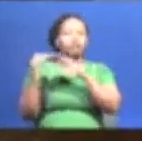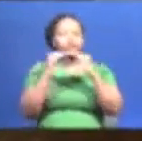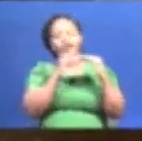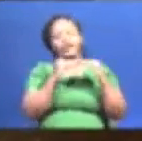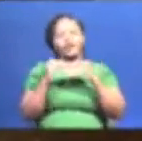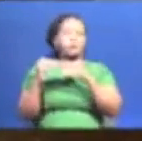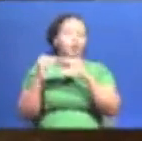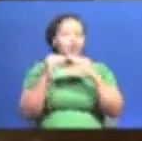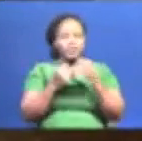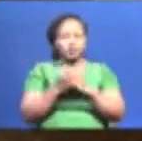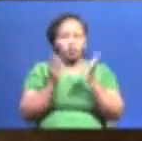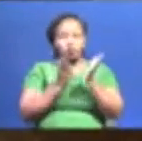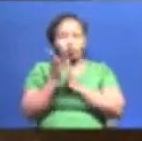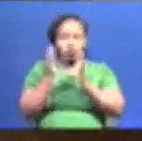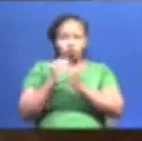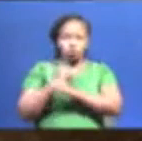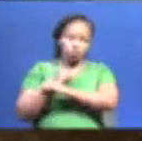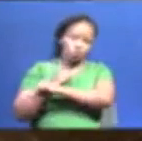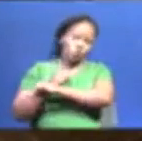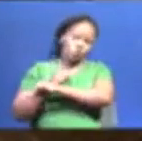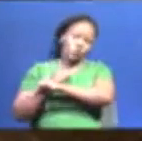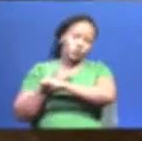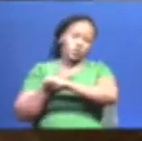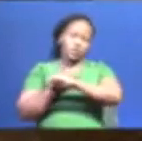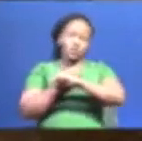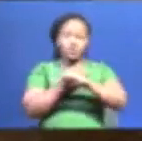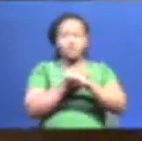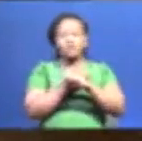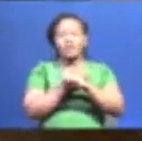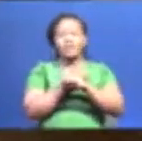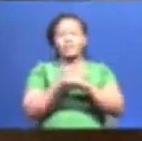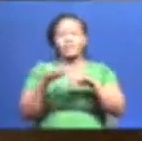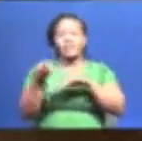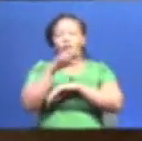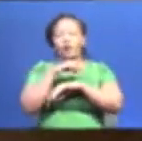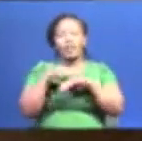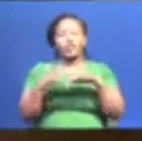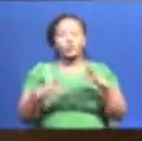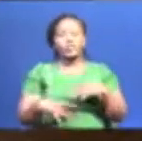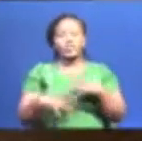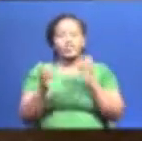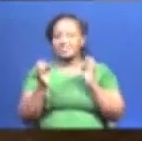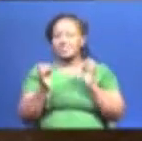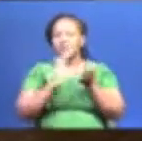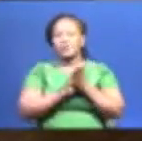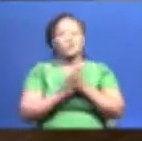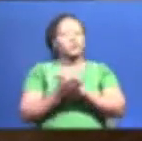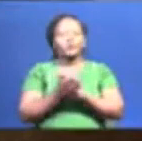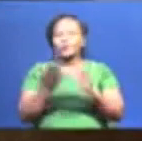by safeguarding our national interests without prejudice